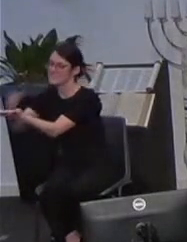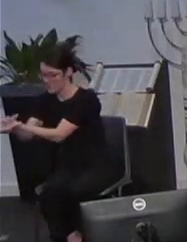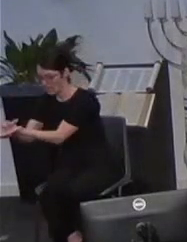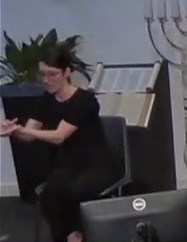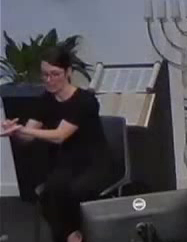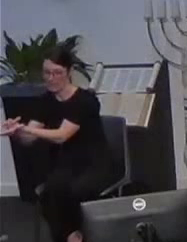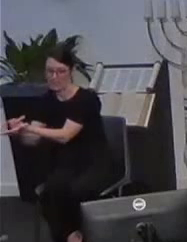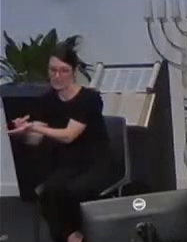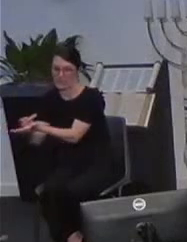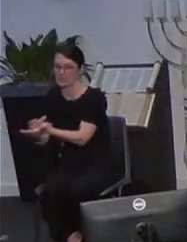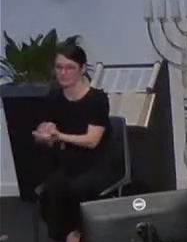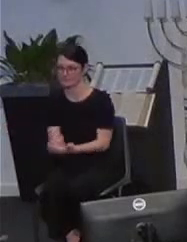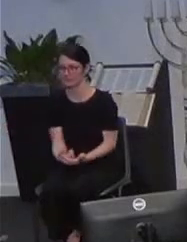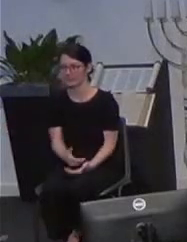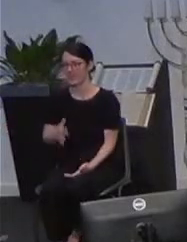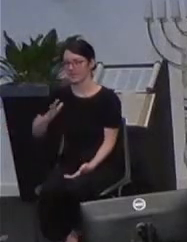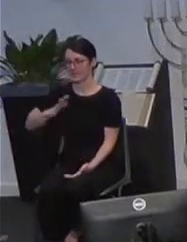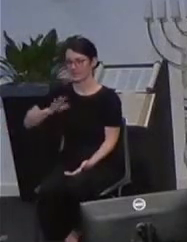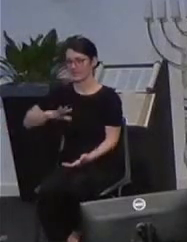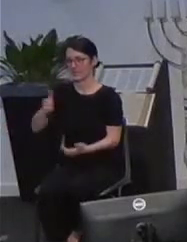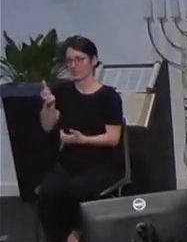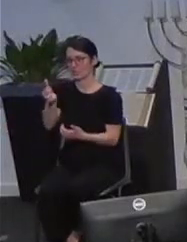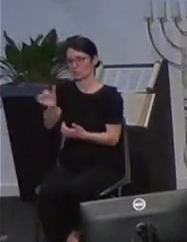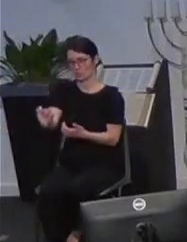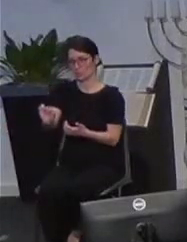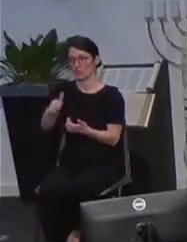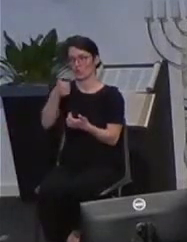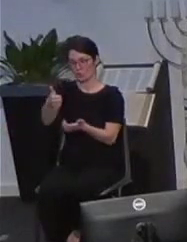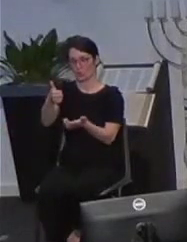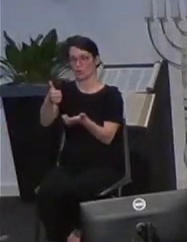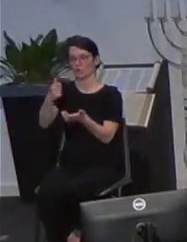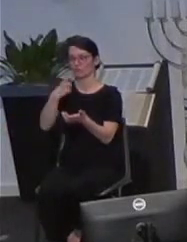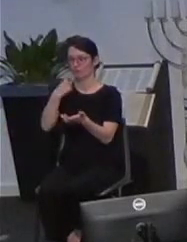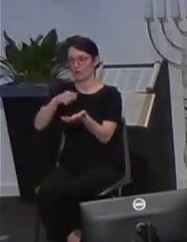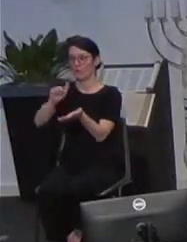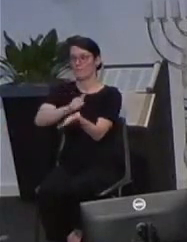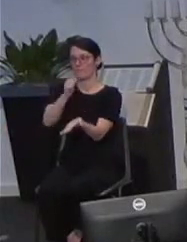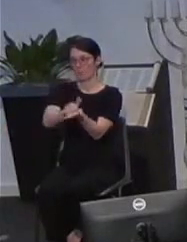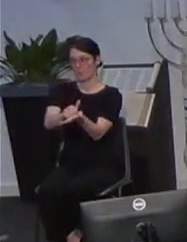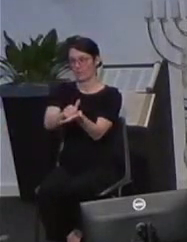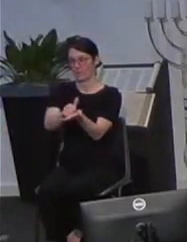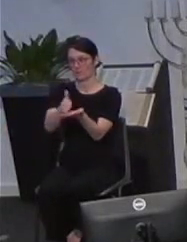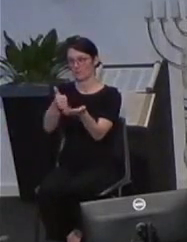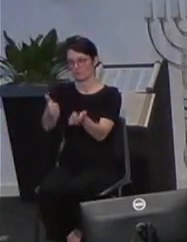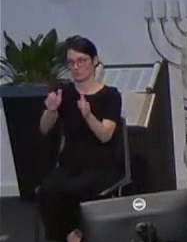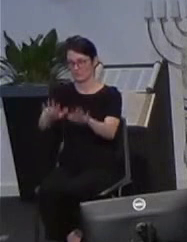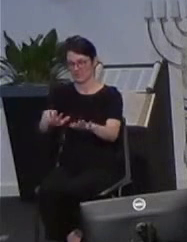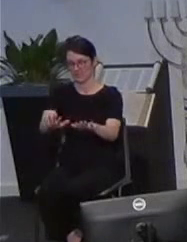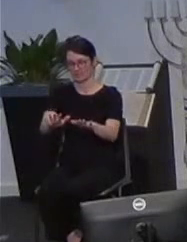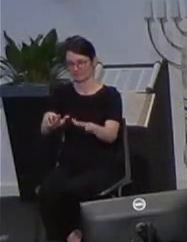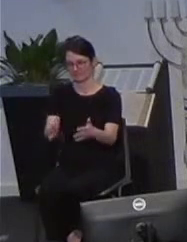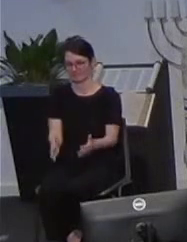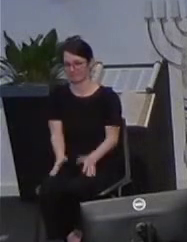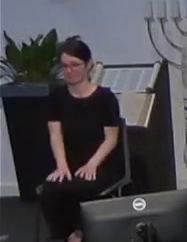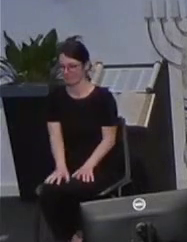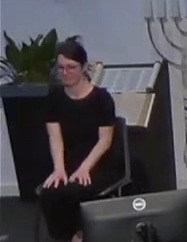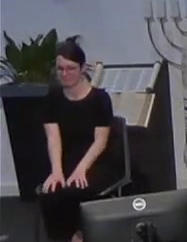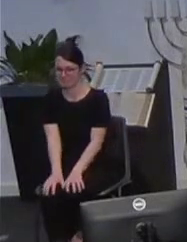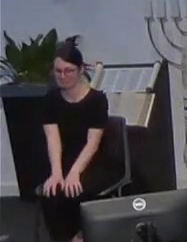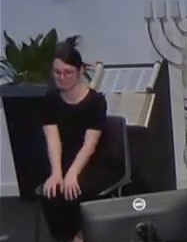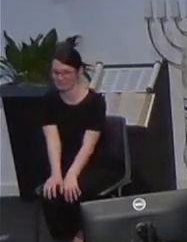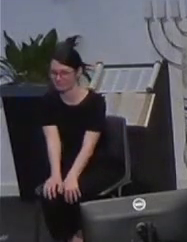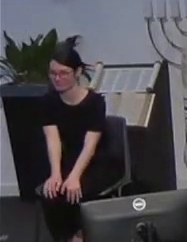Now, the trouble when you read this passage is that Peter uses the word stones and the word rocks